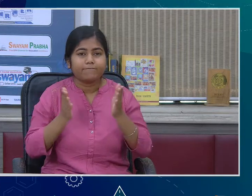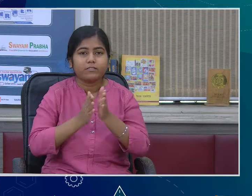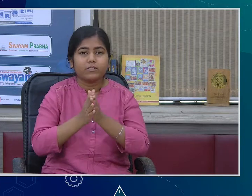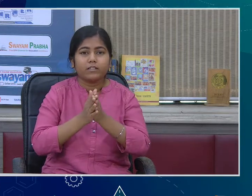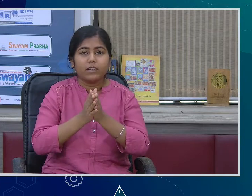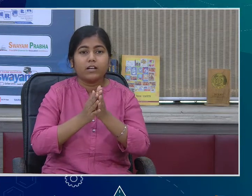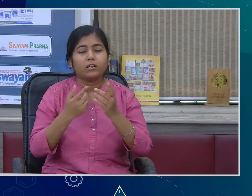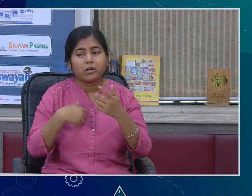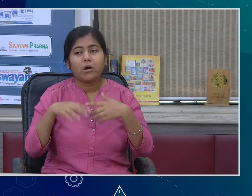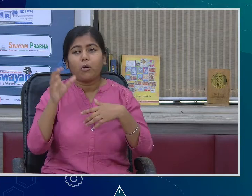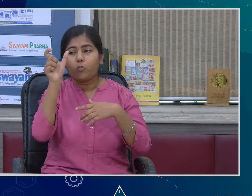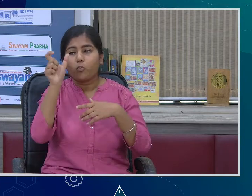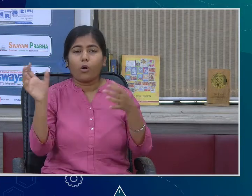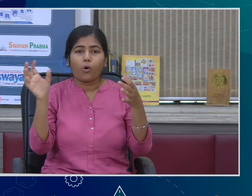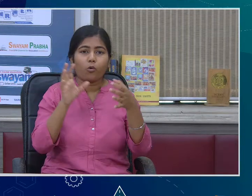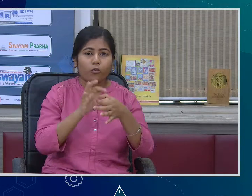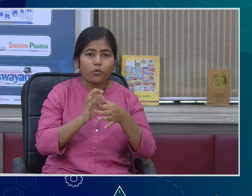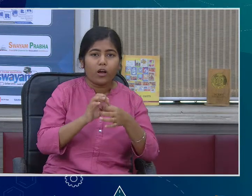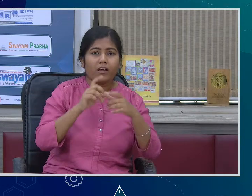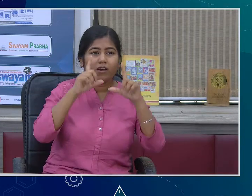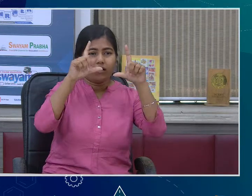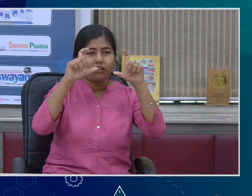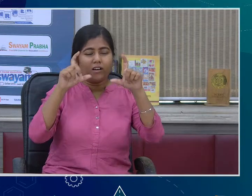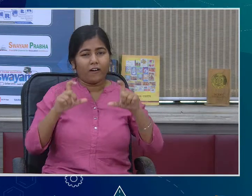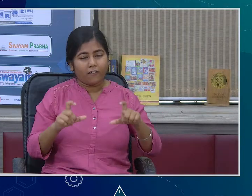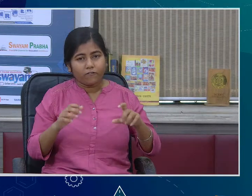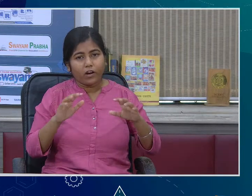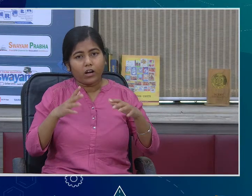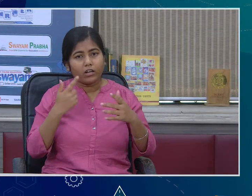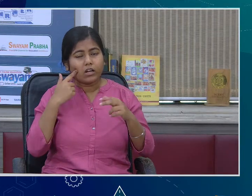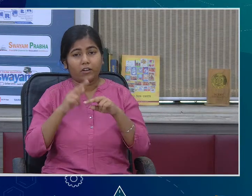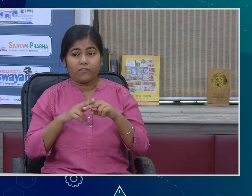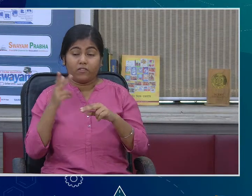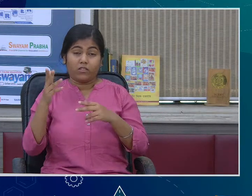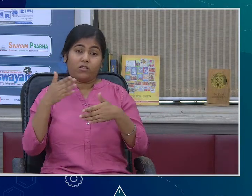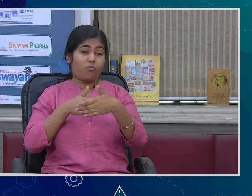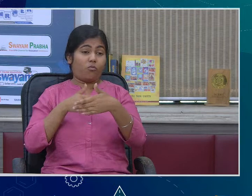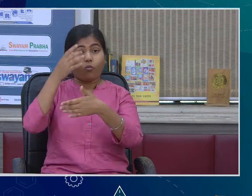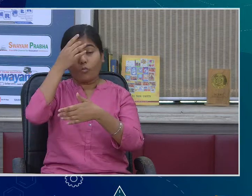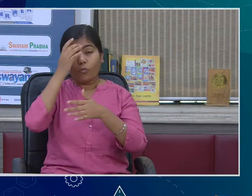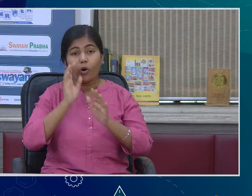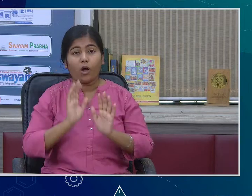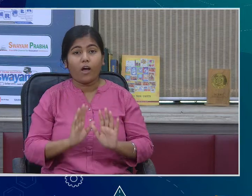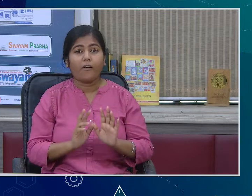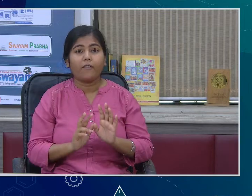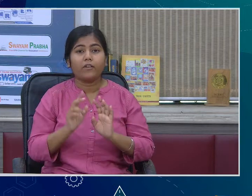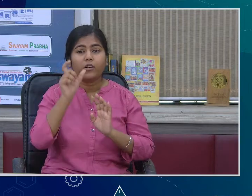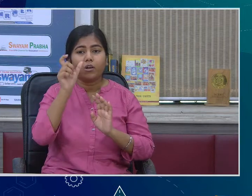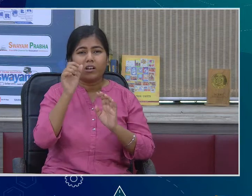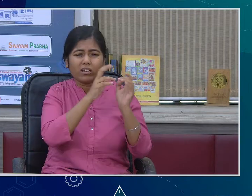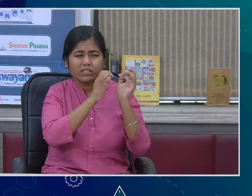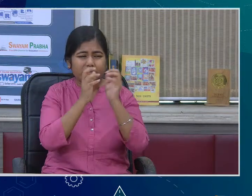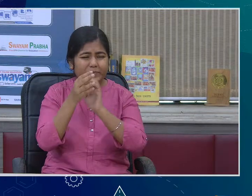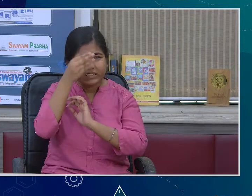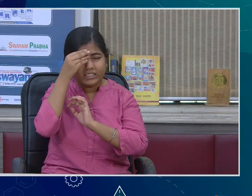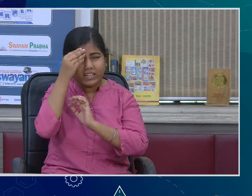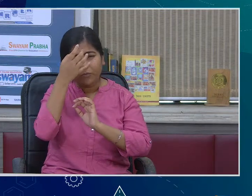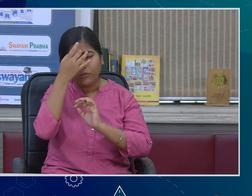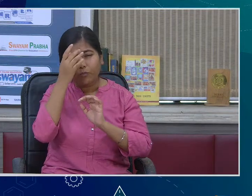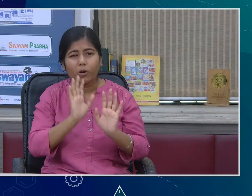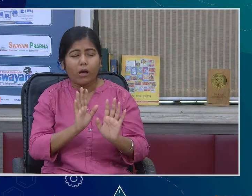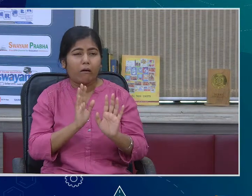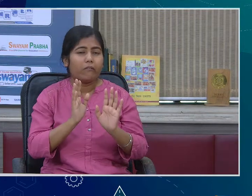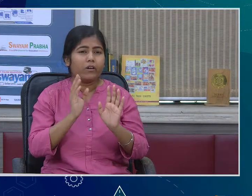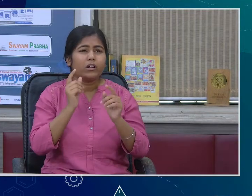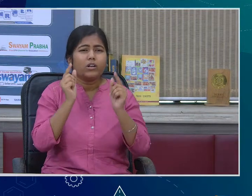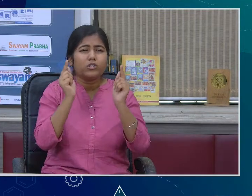about words through flashcards. You know, if they have a difficulty in vocabulary, the spelling learning, you can put